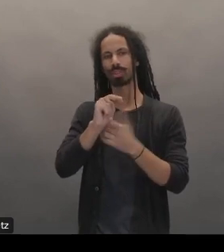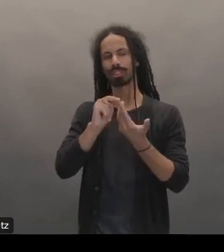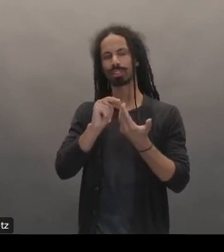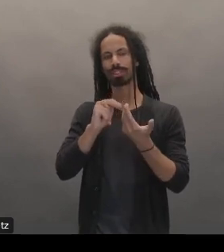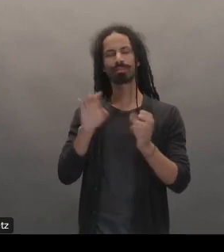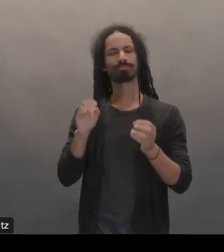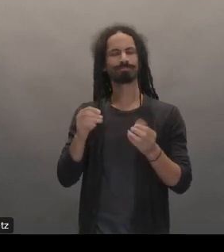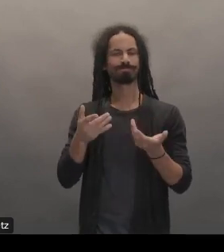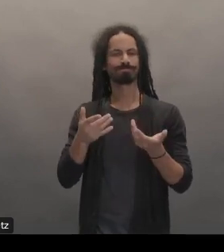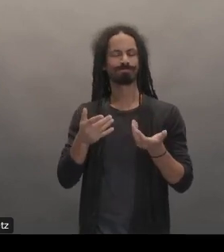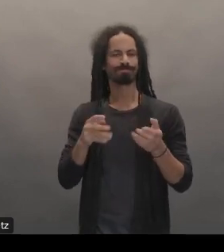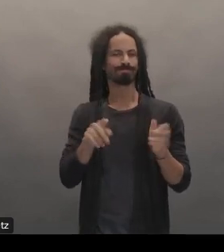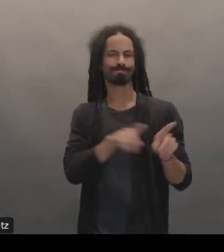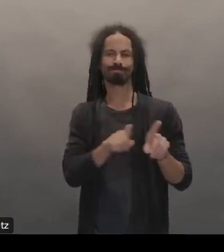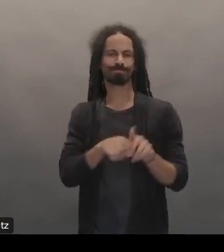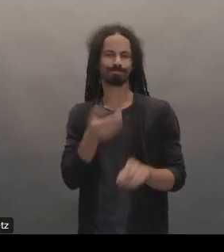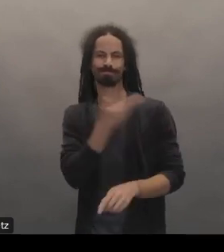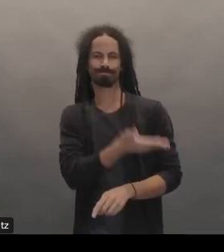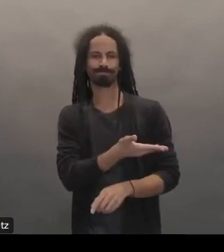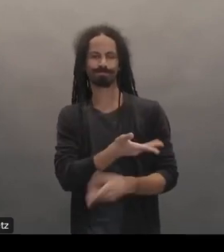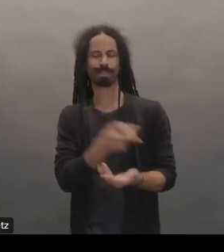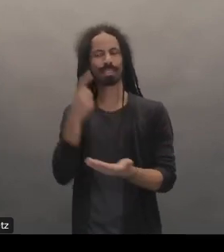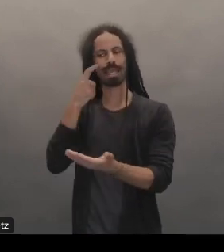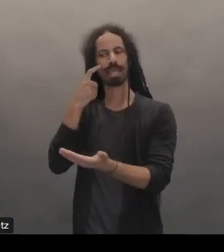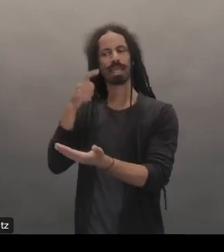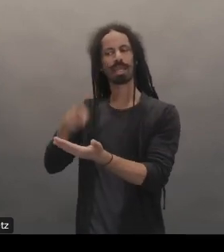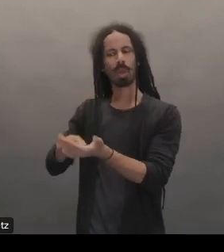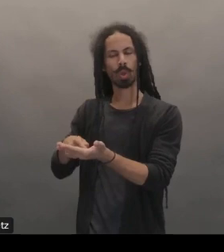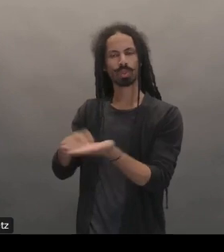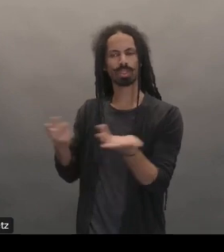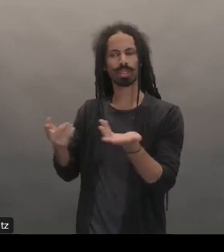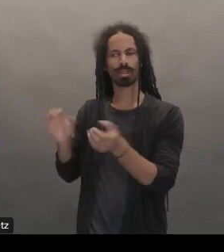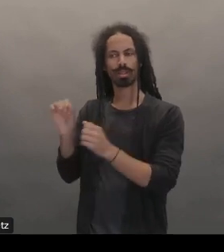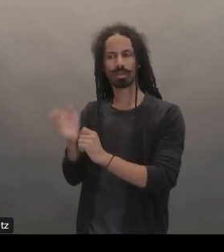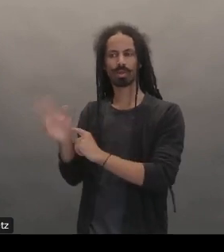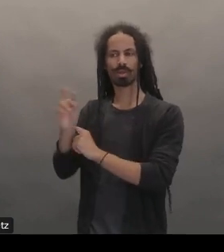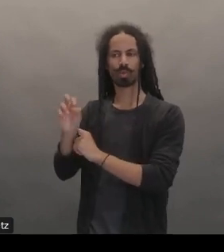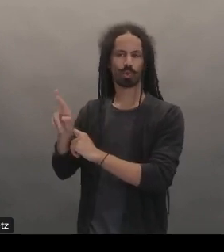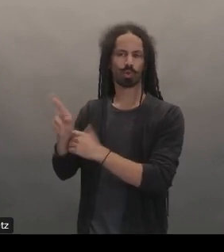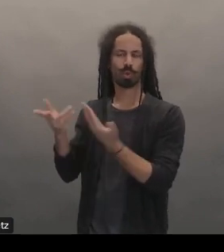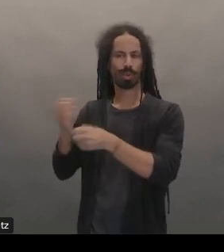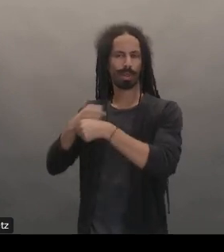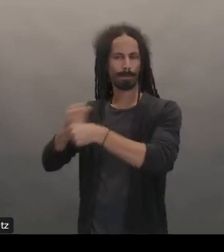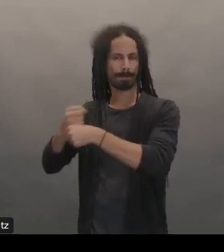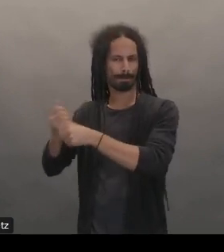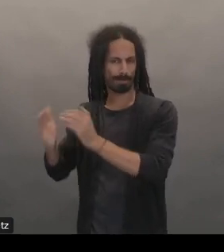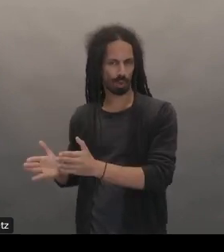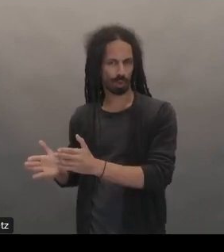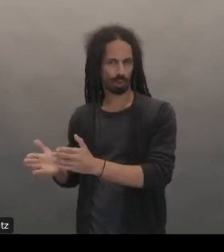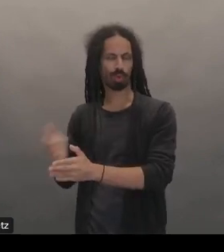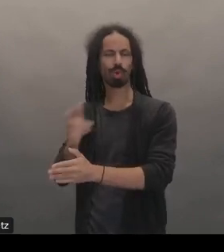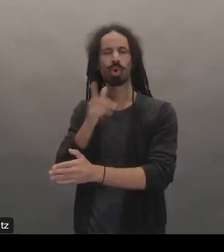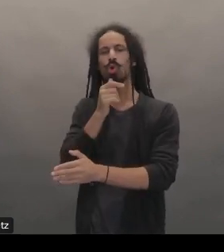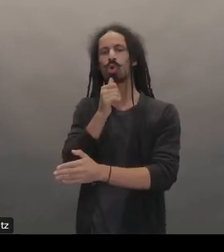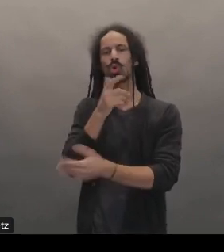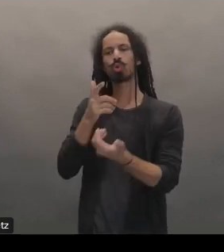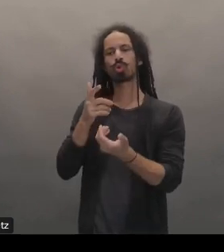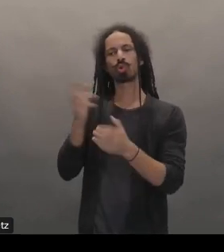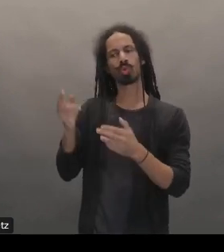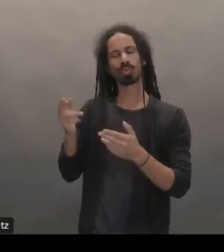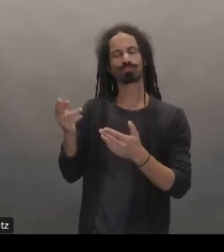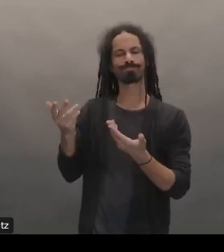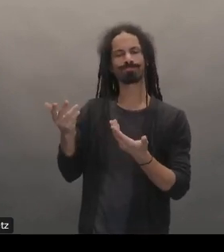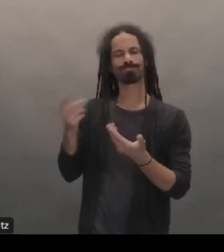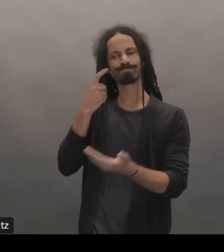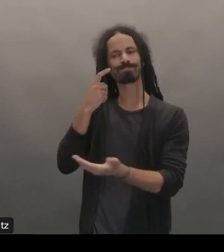as it says here, acknowledging the creator or owner of the material, right? Who are you attributing that figure